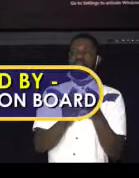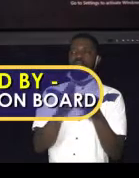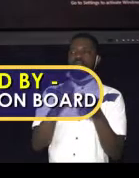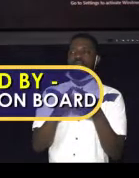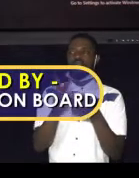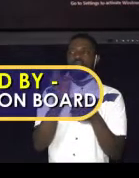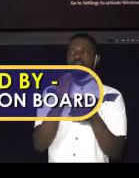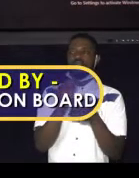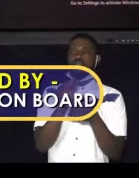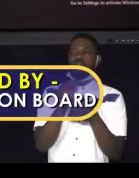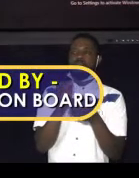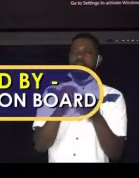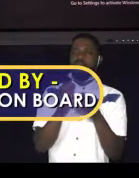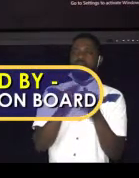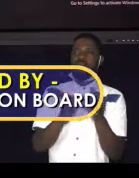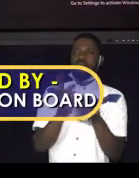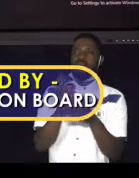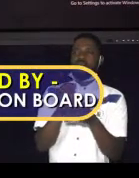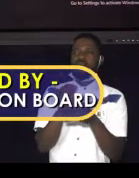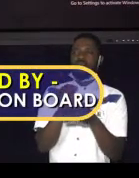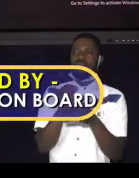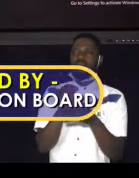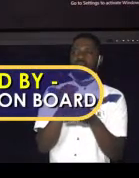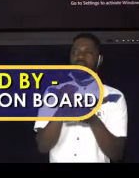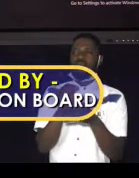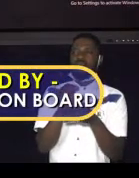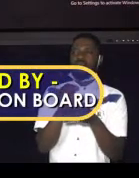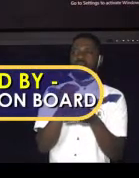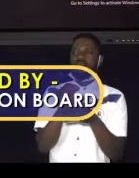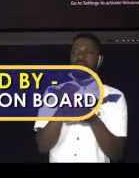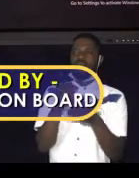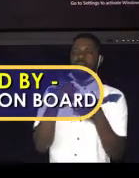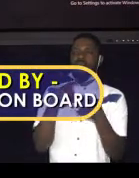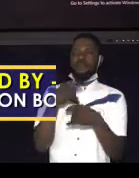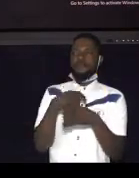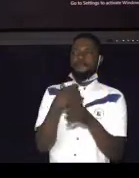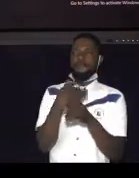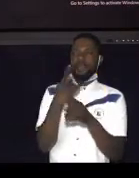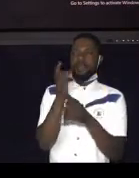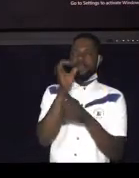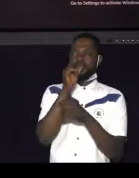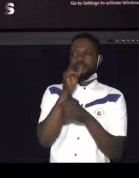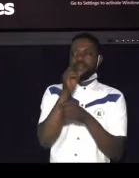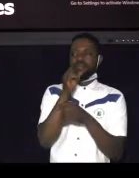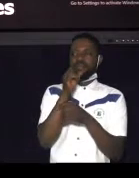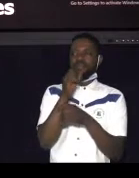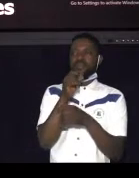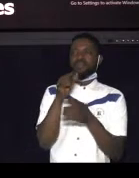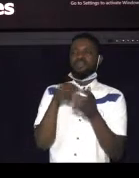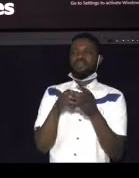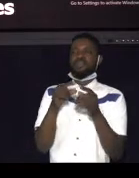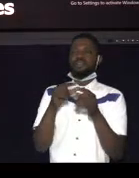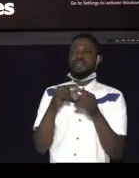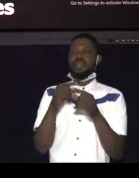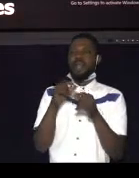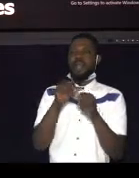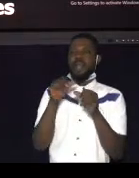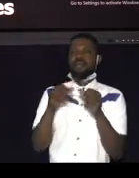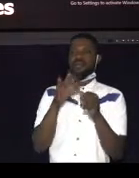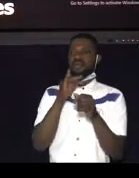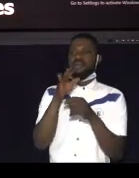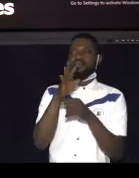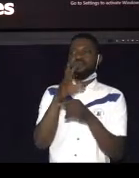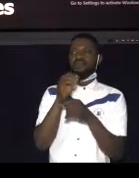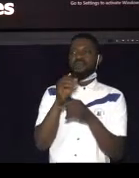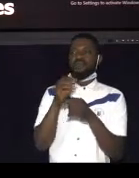90? More than 90? Well, have you made the guess? This angle is 50 degrees.